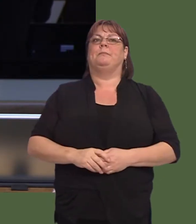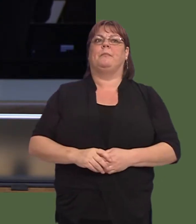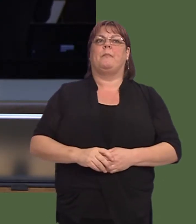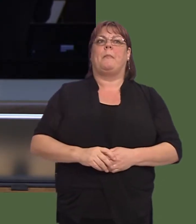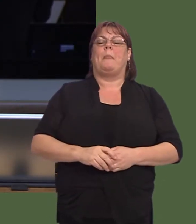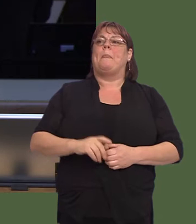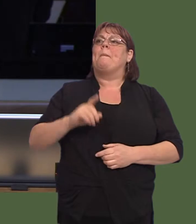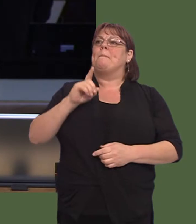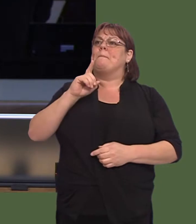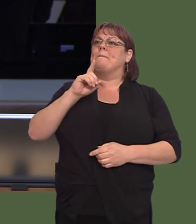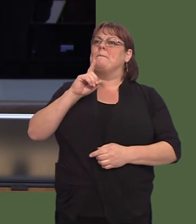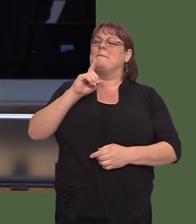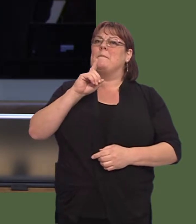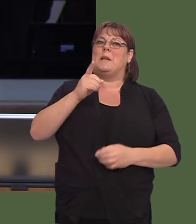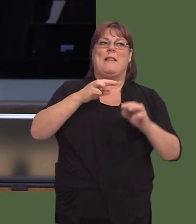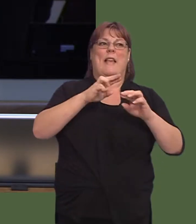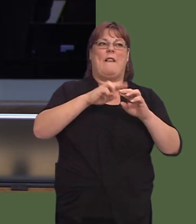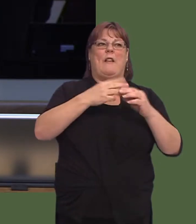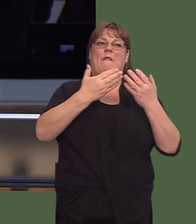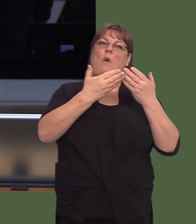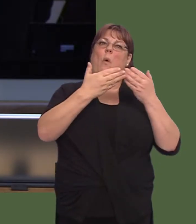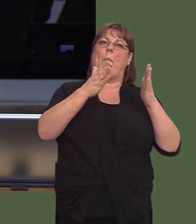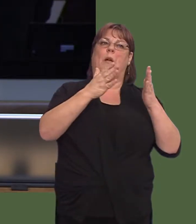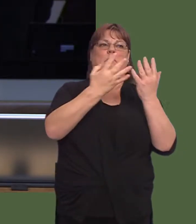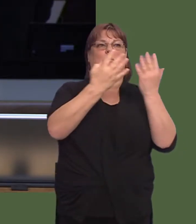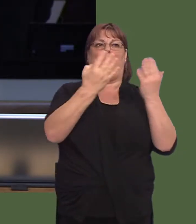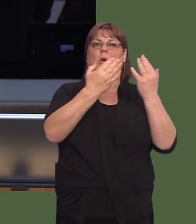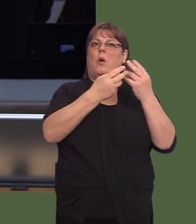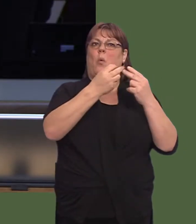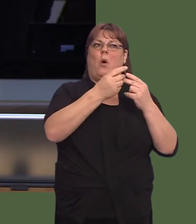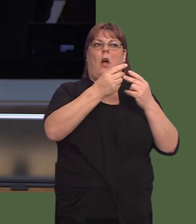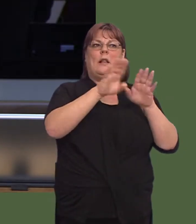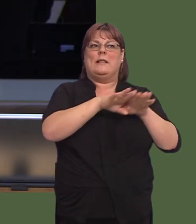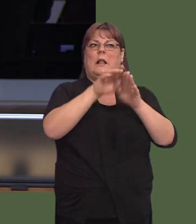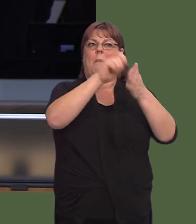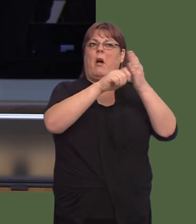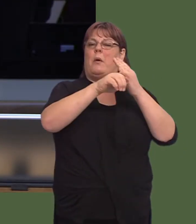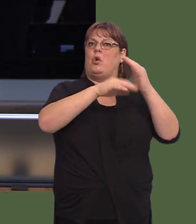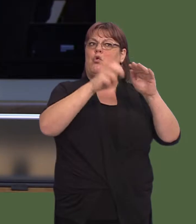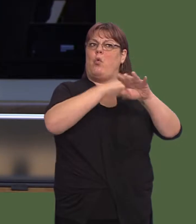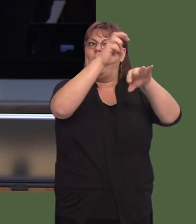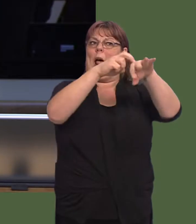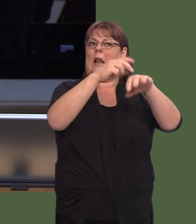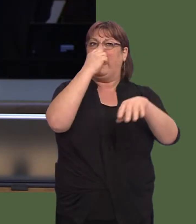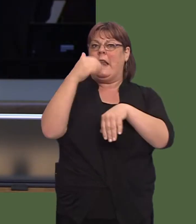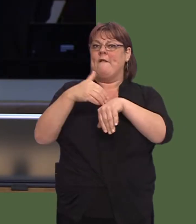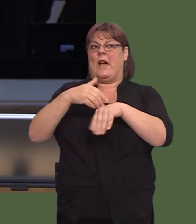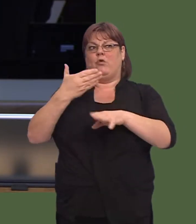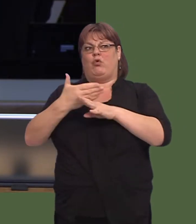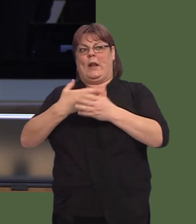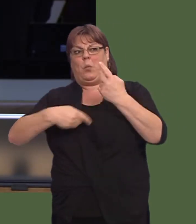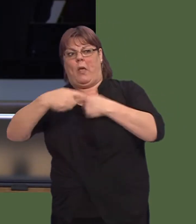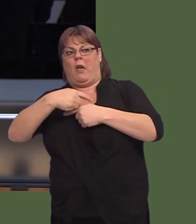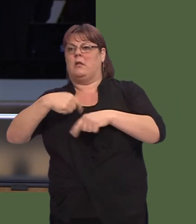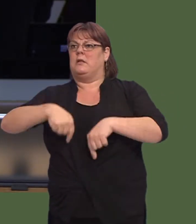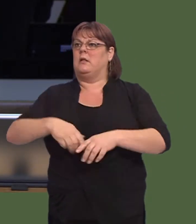But I think the other lesson we draw from the events of the weekend is that a handful of Northern Irish MPs have far